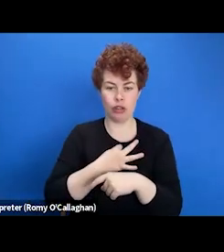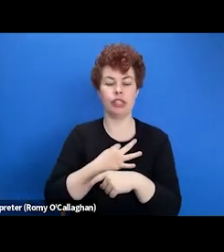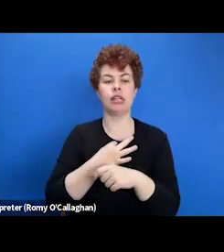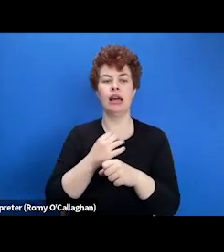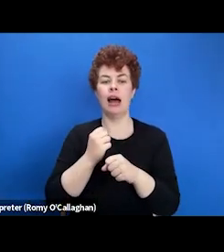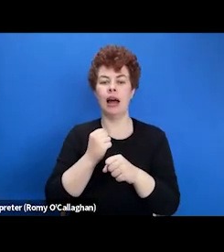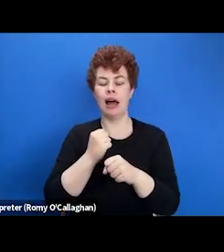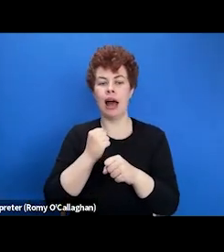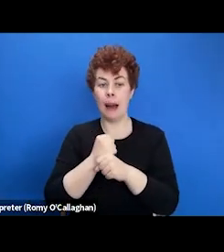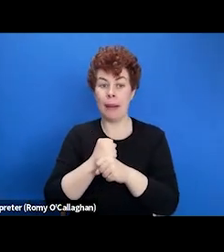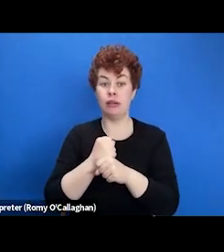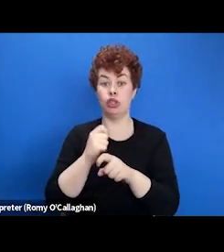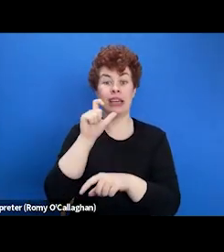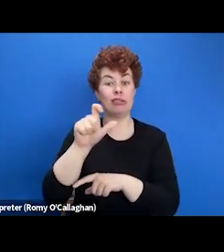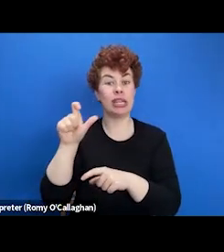around pressuring